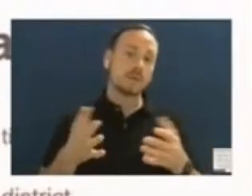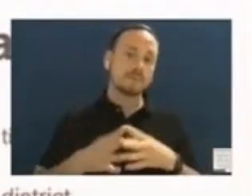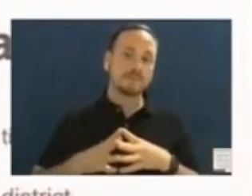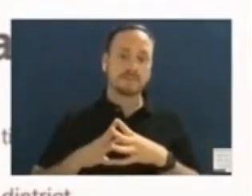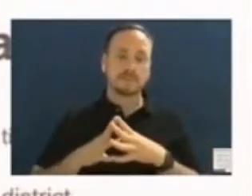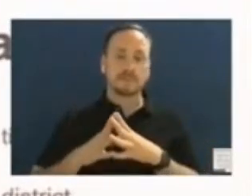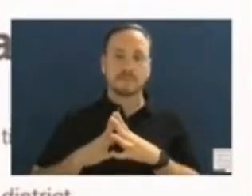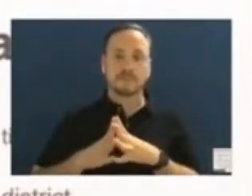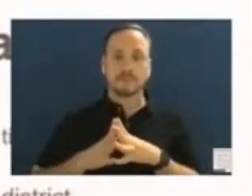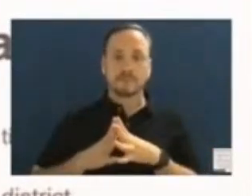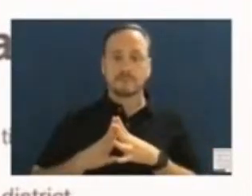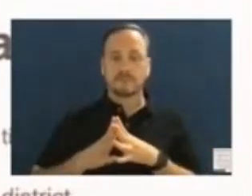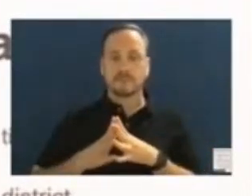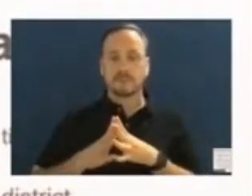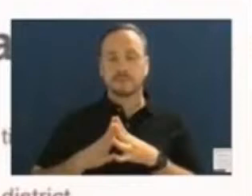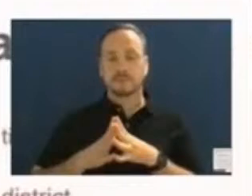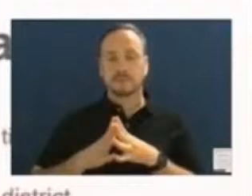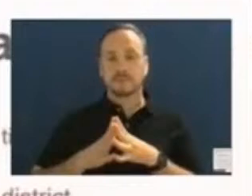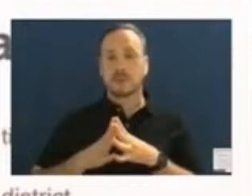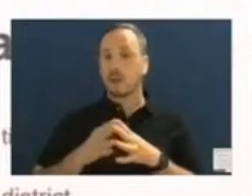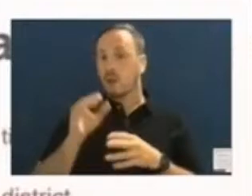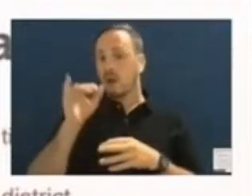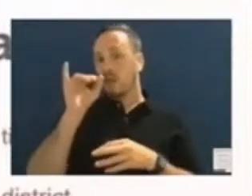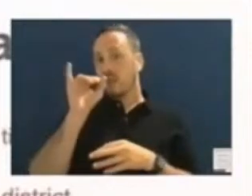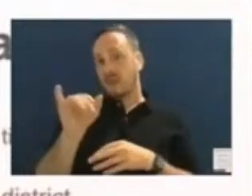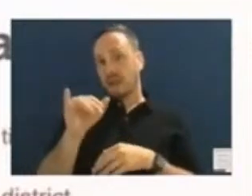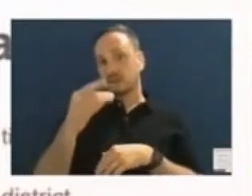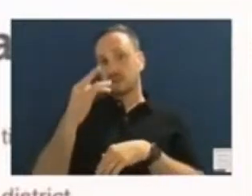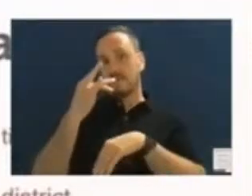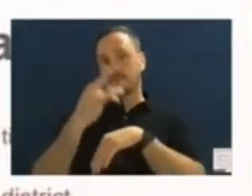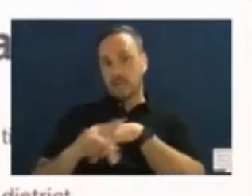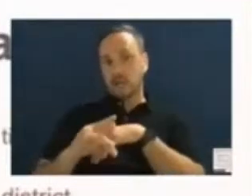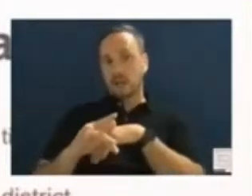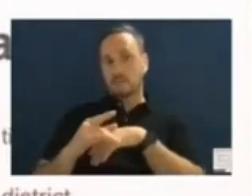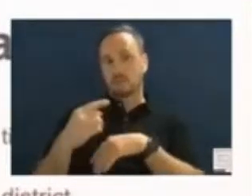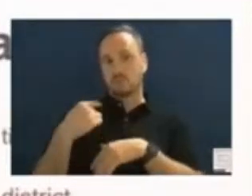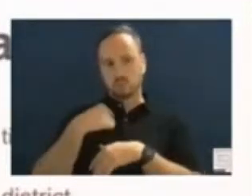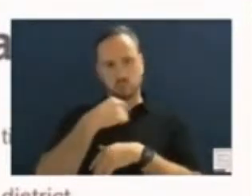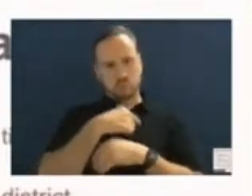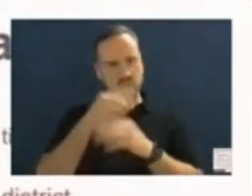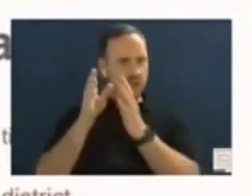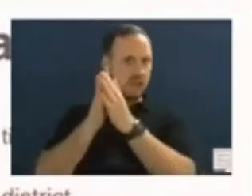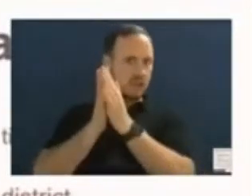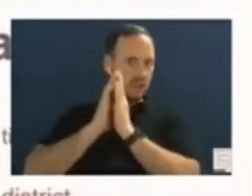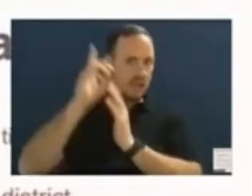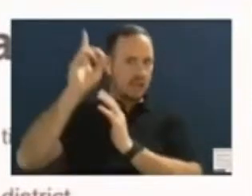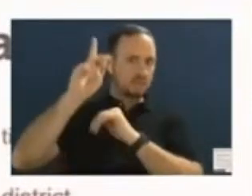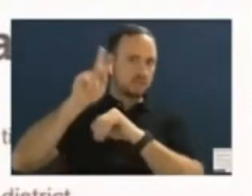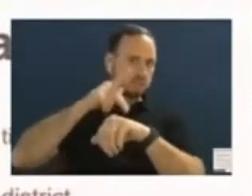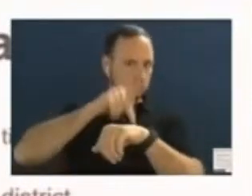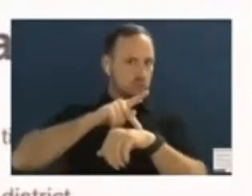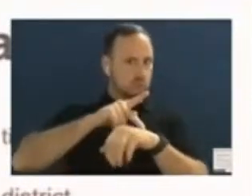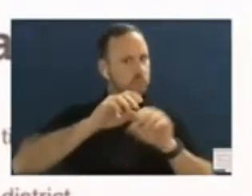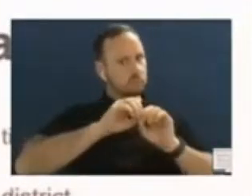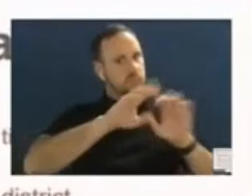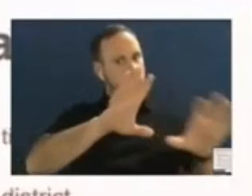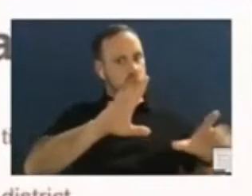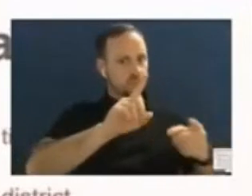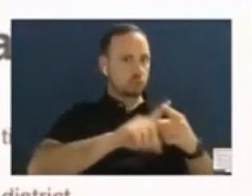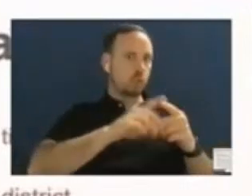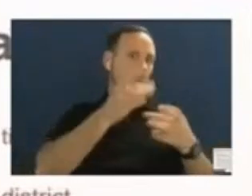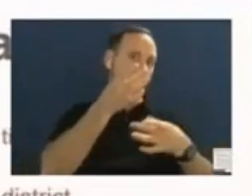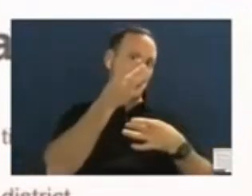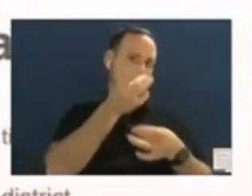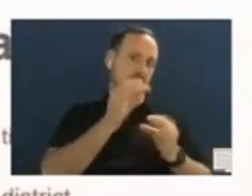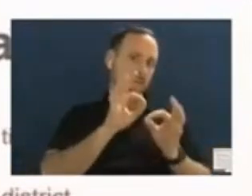middle schools. So that is available, and we have asked our principals to begin distributing that now to families that are interested. We also